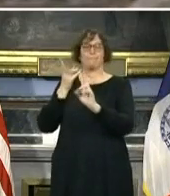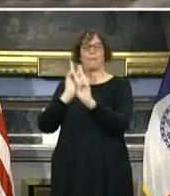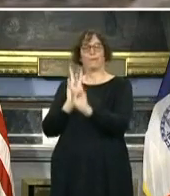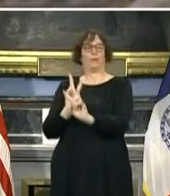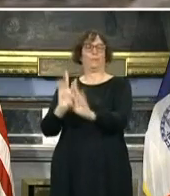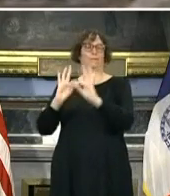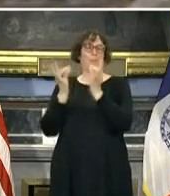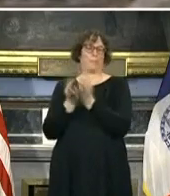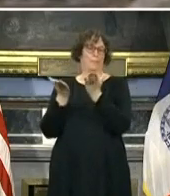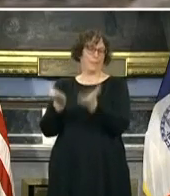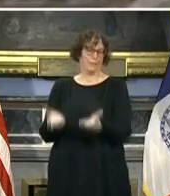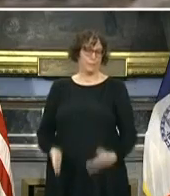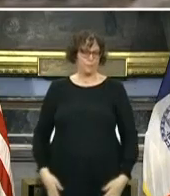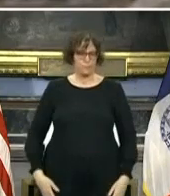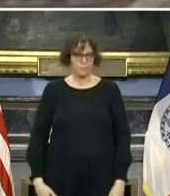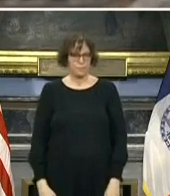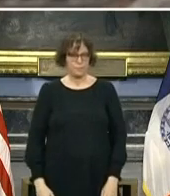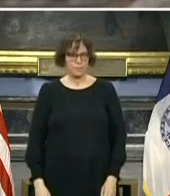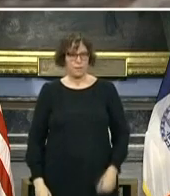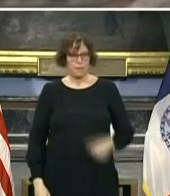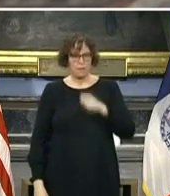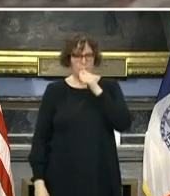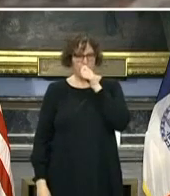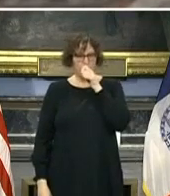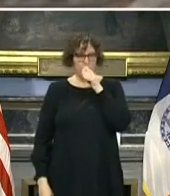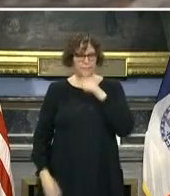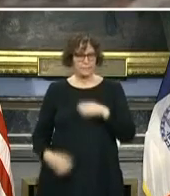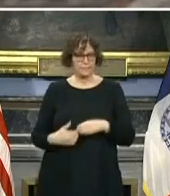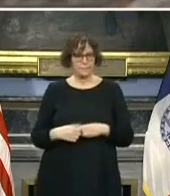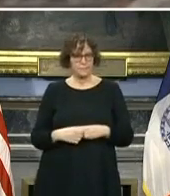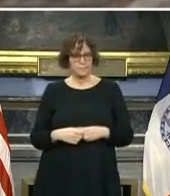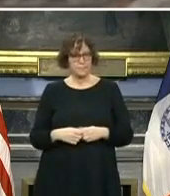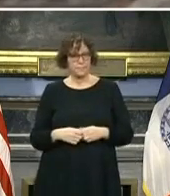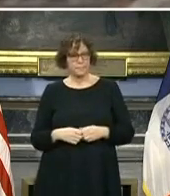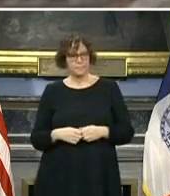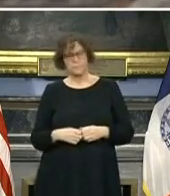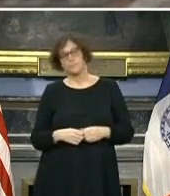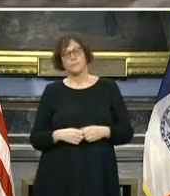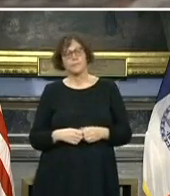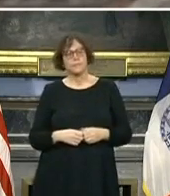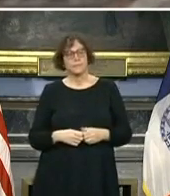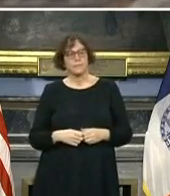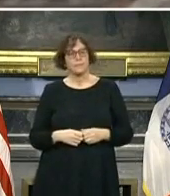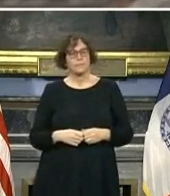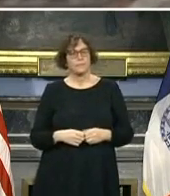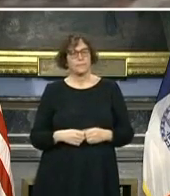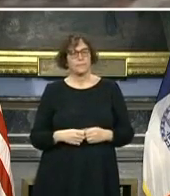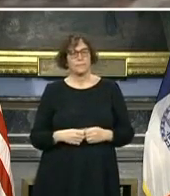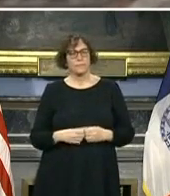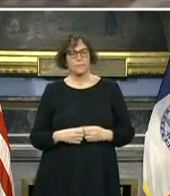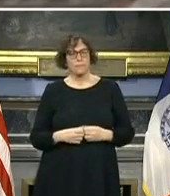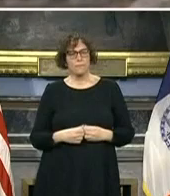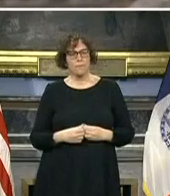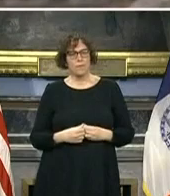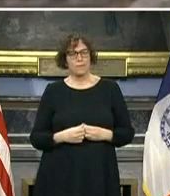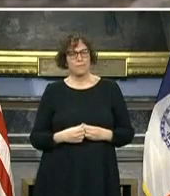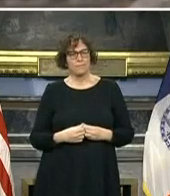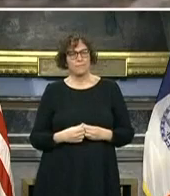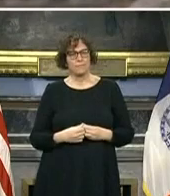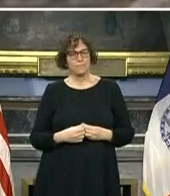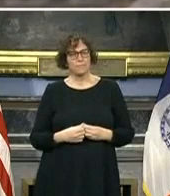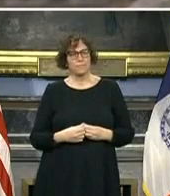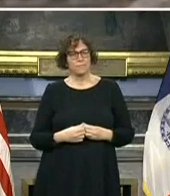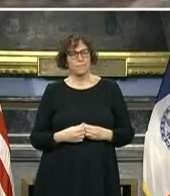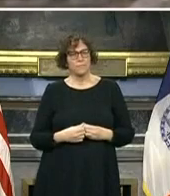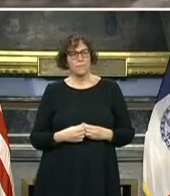programs on the job. What are you doing to help the nonprofits cover their costs, keep their foster care Yeah, I will get you a